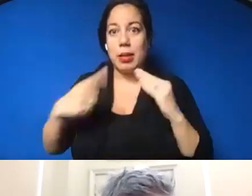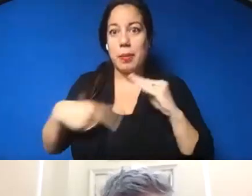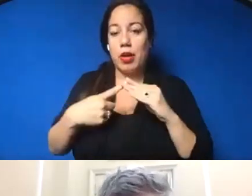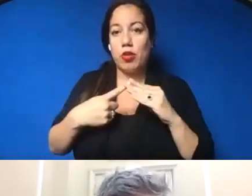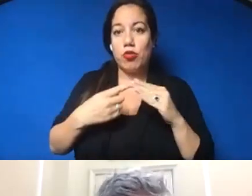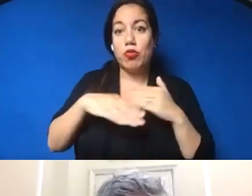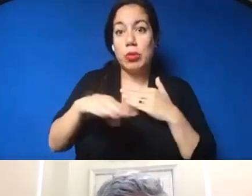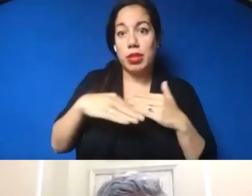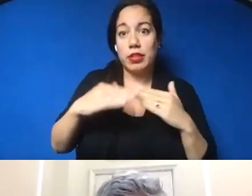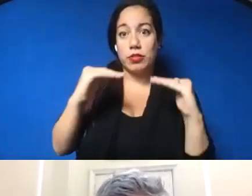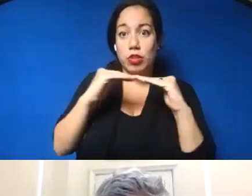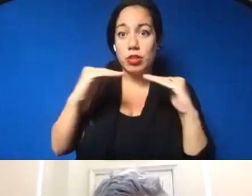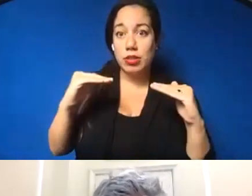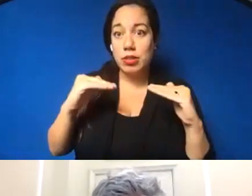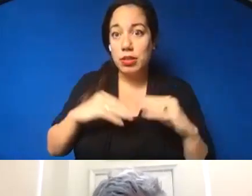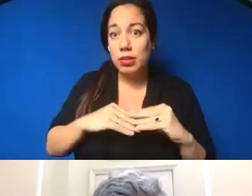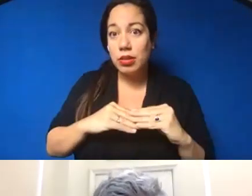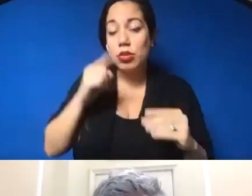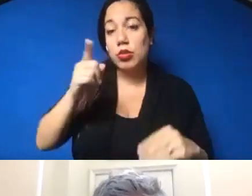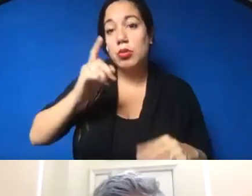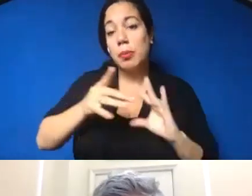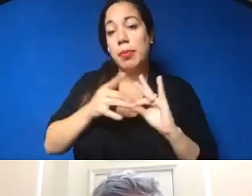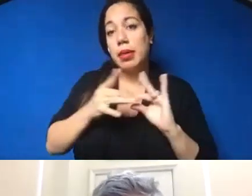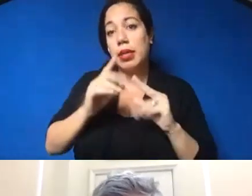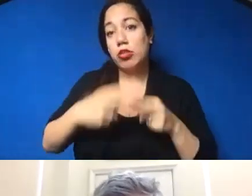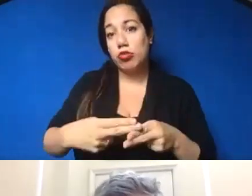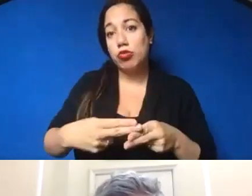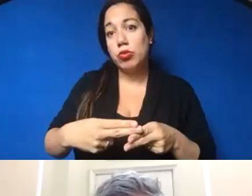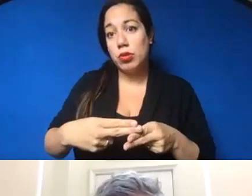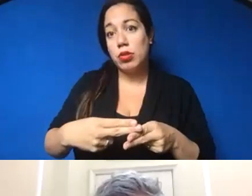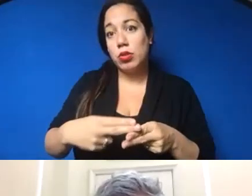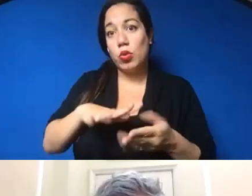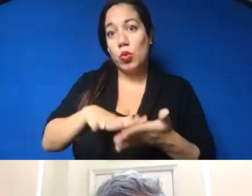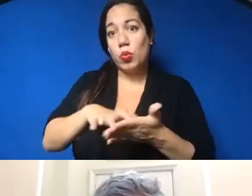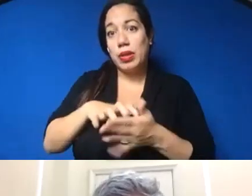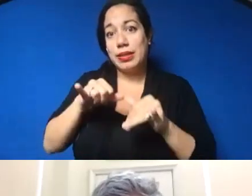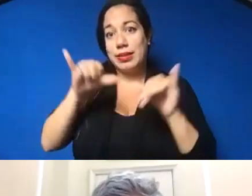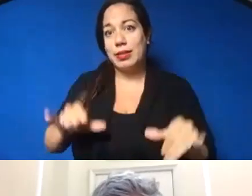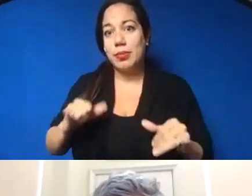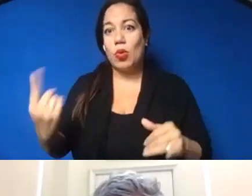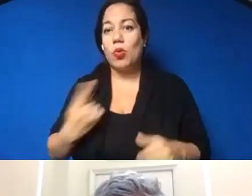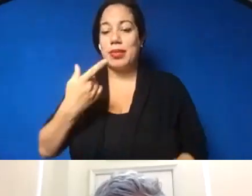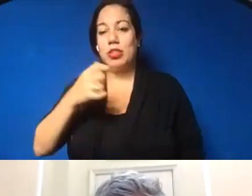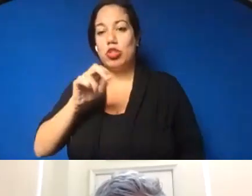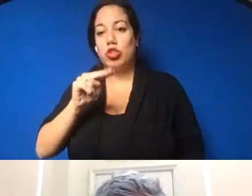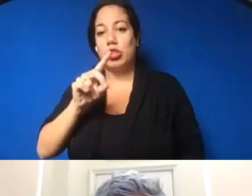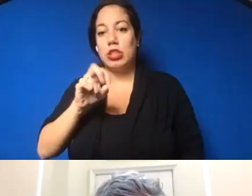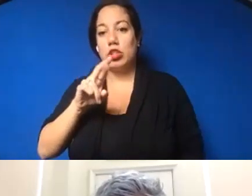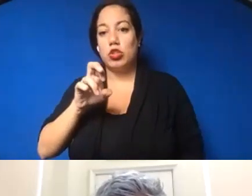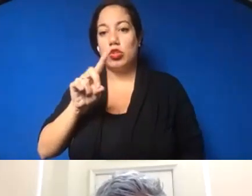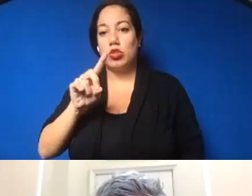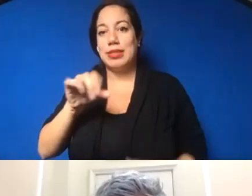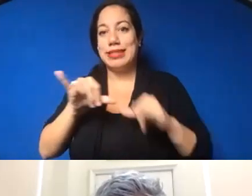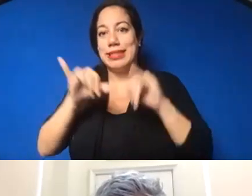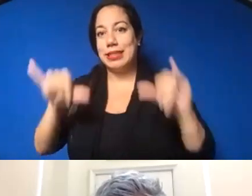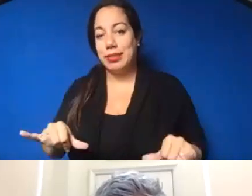section. You mentioned that weakened systems are always gendered systems. And Monica McLemore also